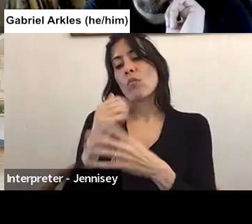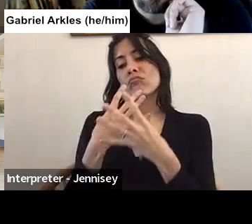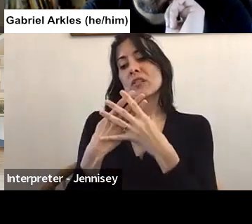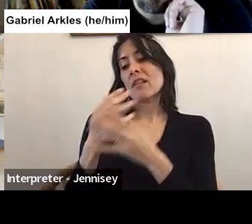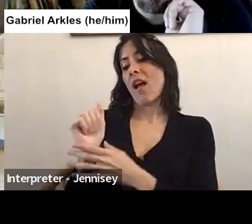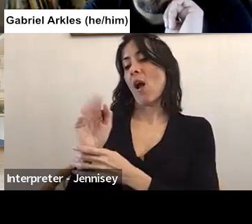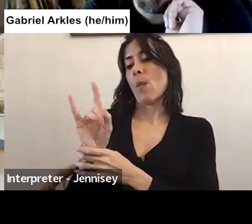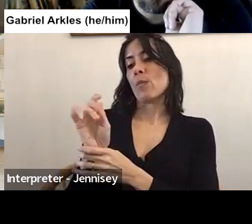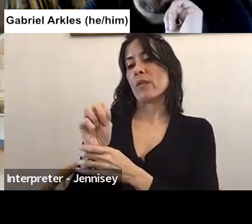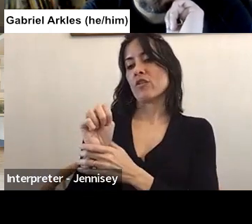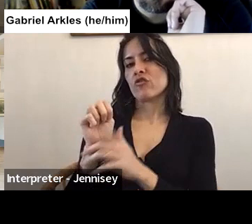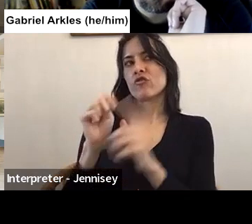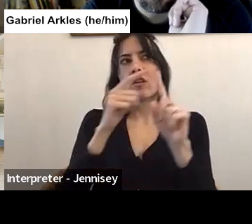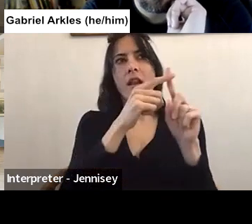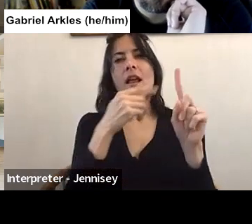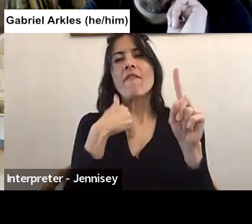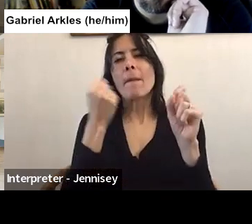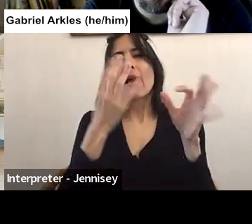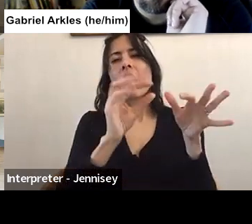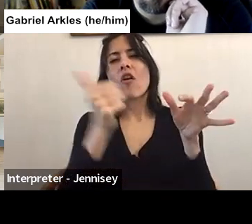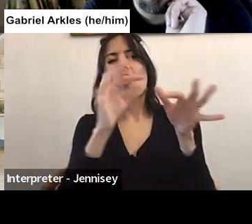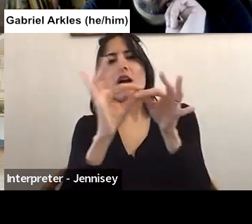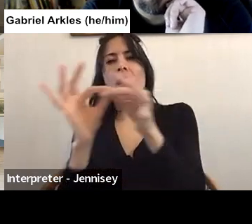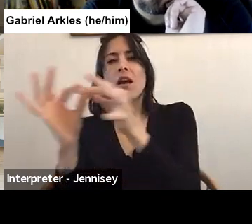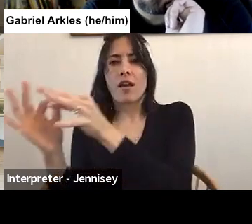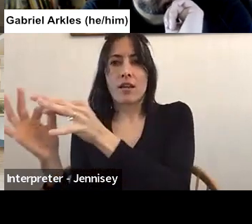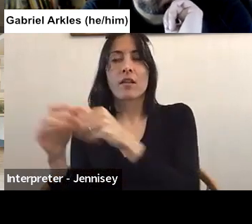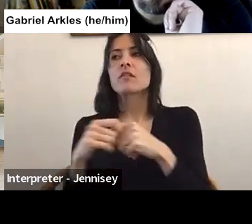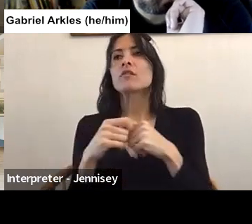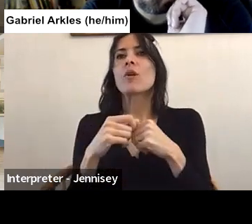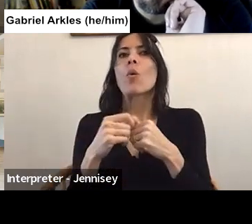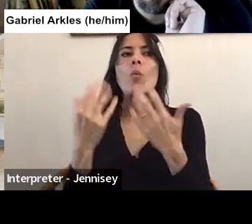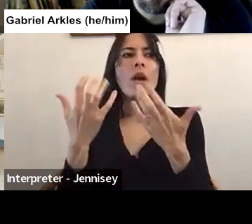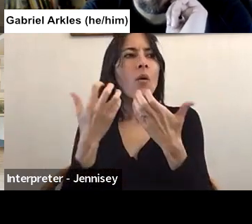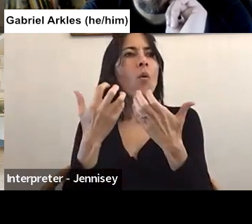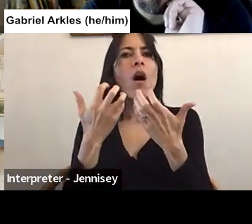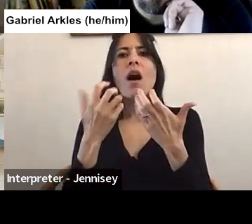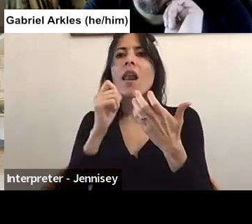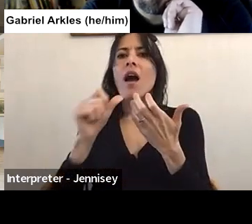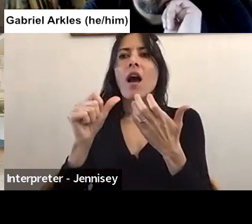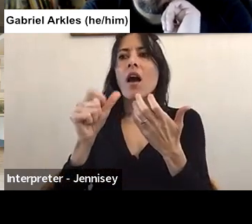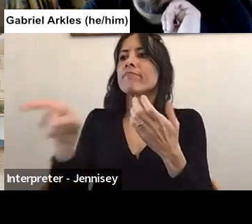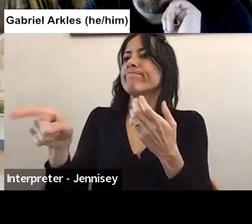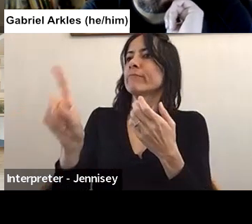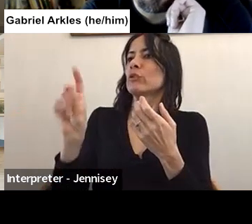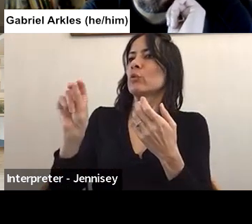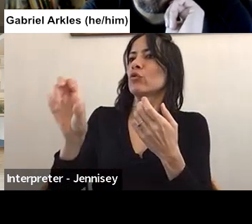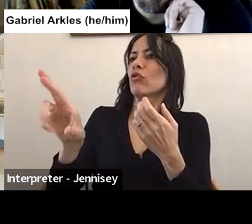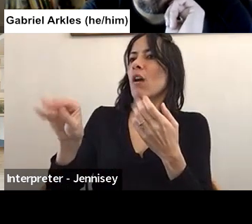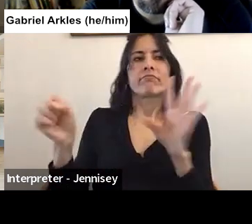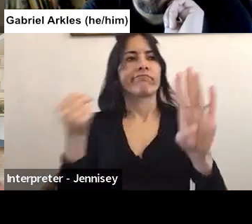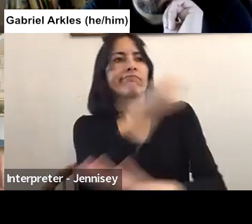it's multi-pronged. So when I say we work to create alternatives to incarceration, part of that is working not within the